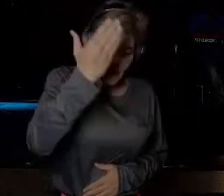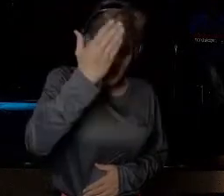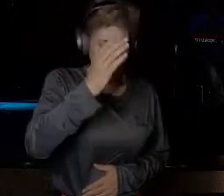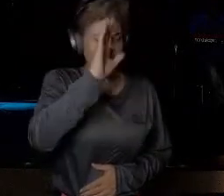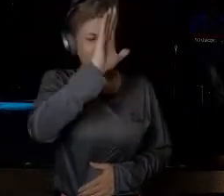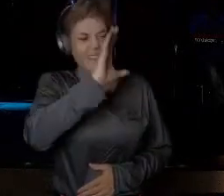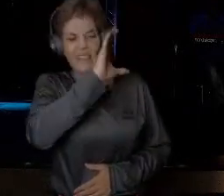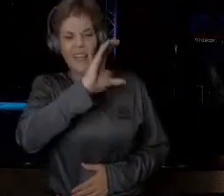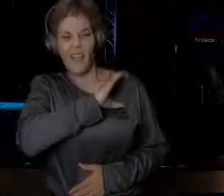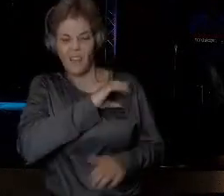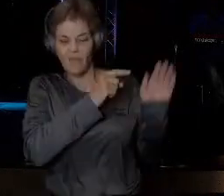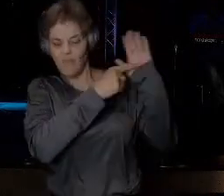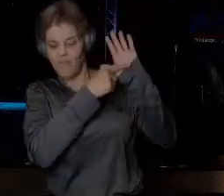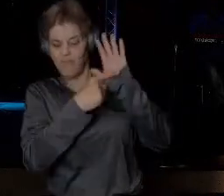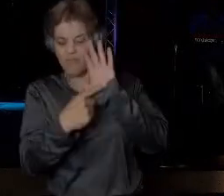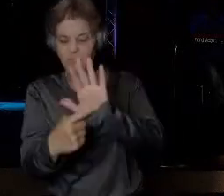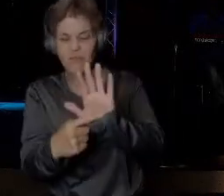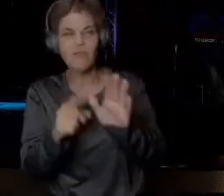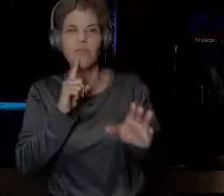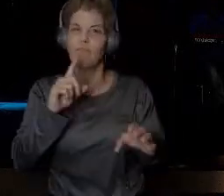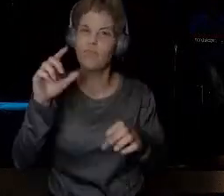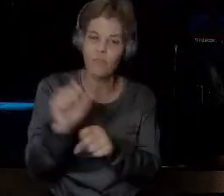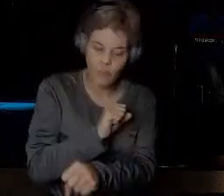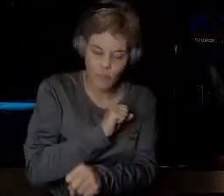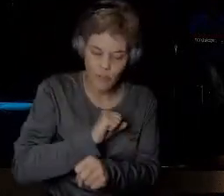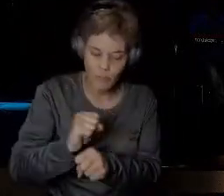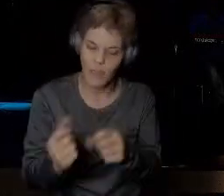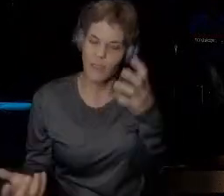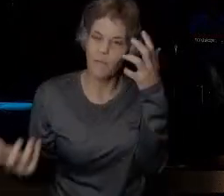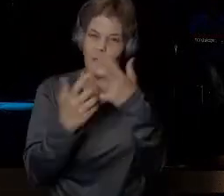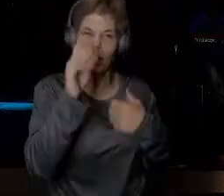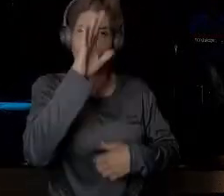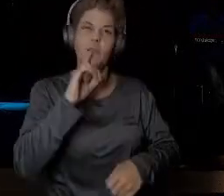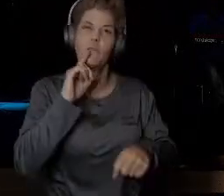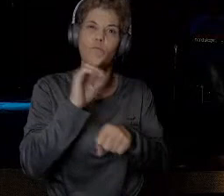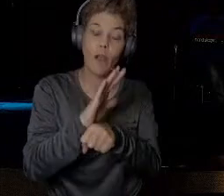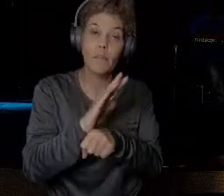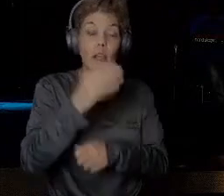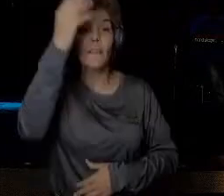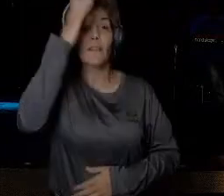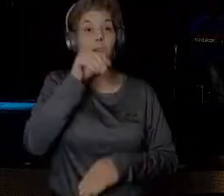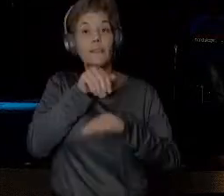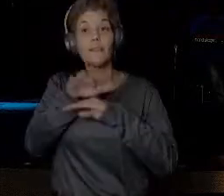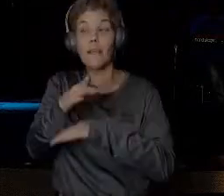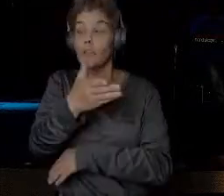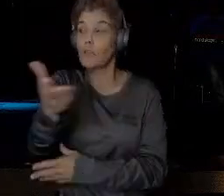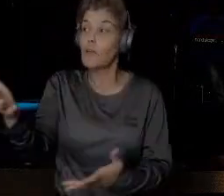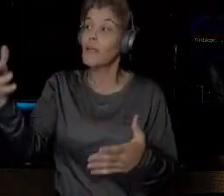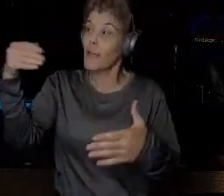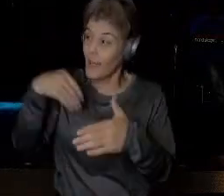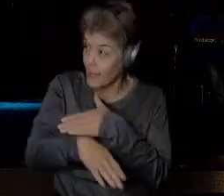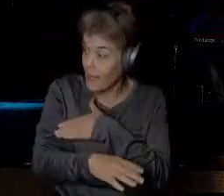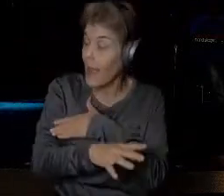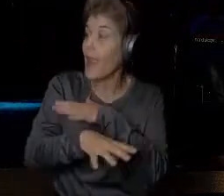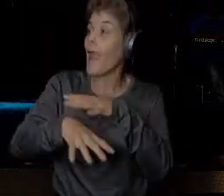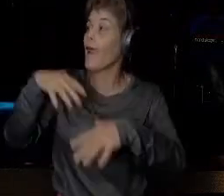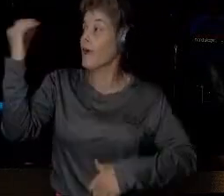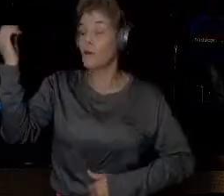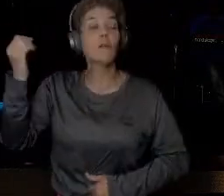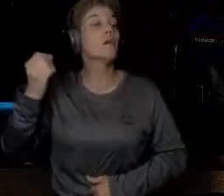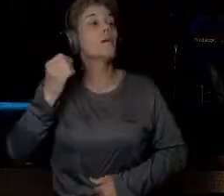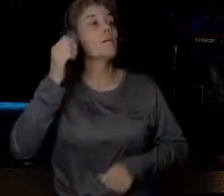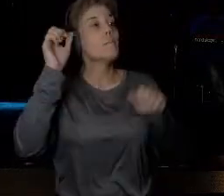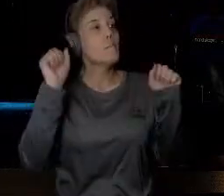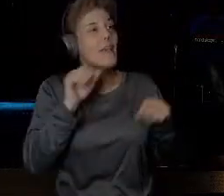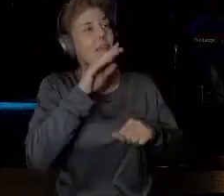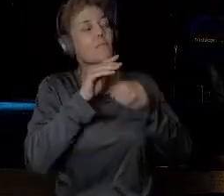he will do, the God who sends us out, may he bless you as you go this morning. Maybe in your workplaces, in your homes, and wherever you may find yourself